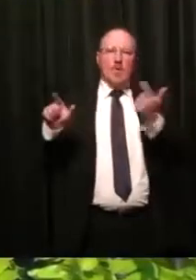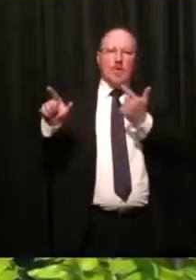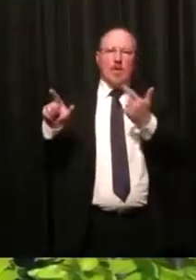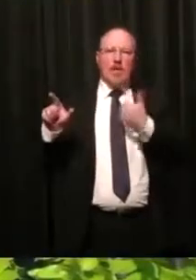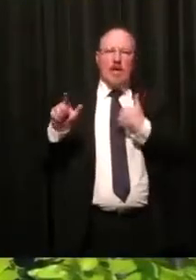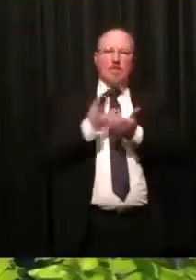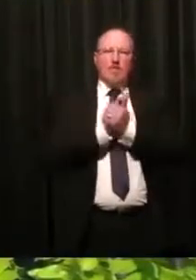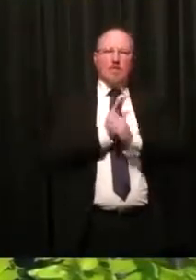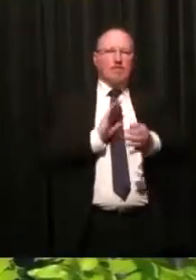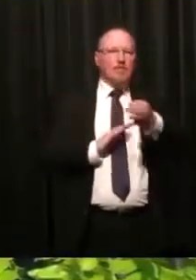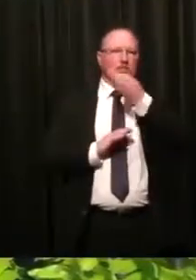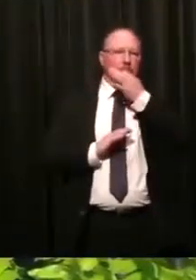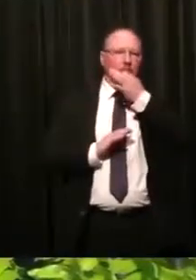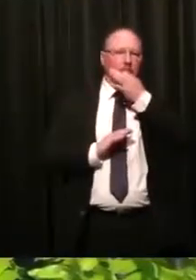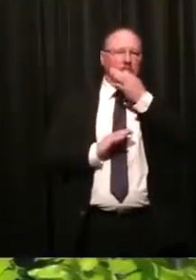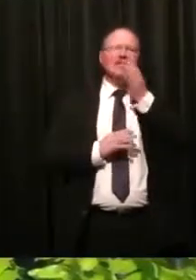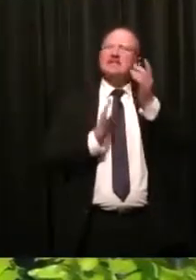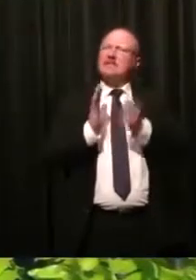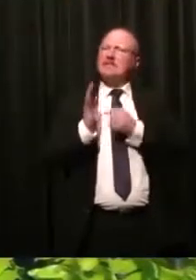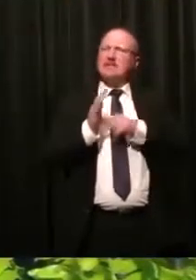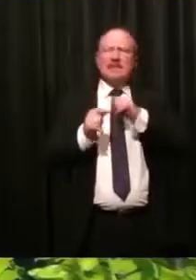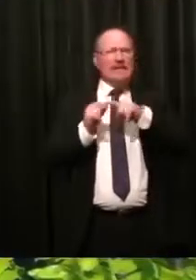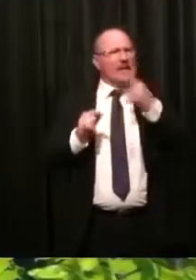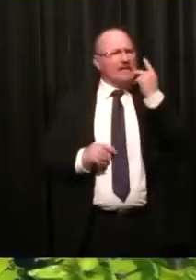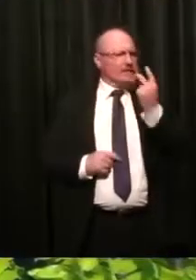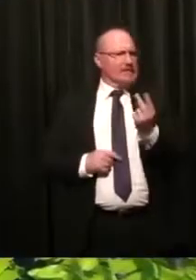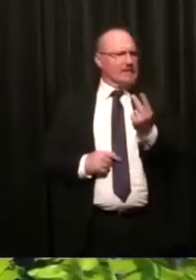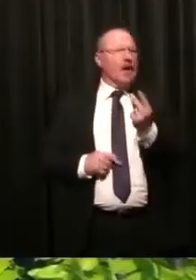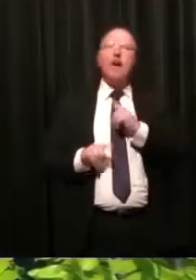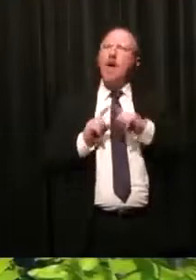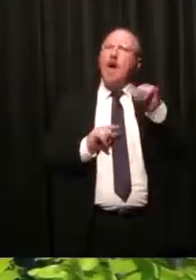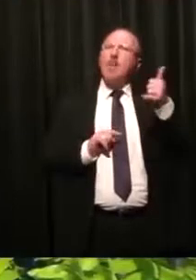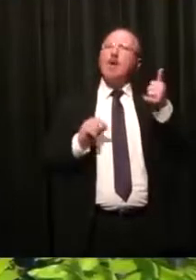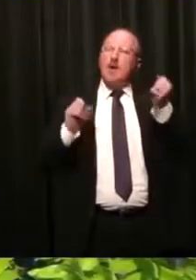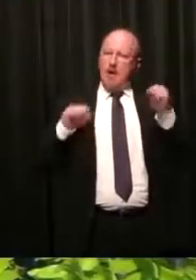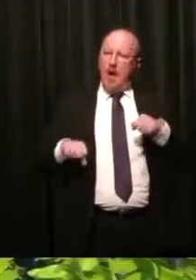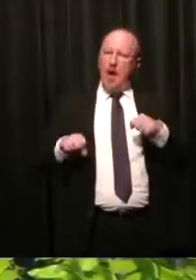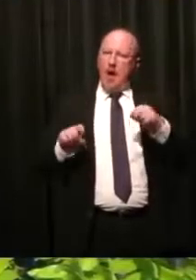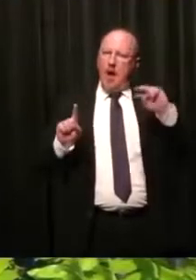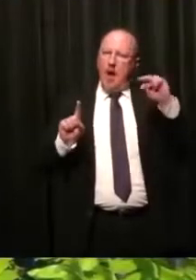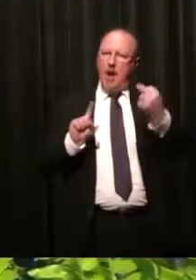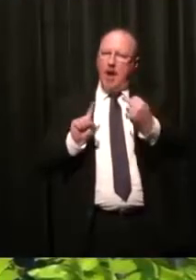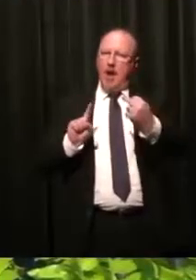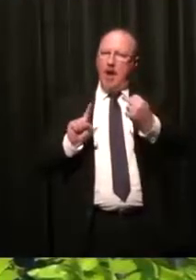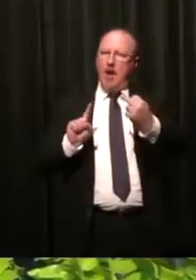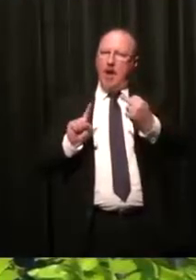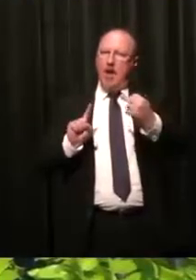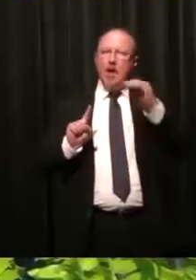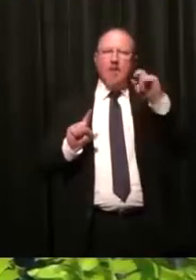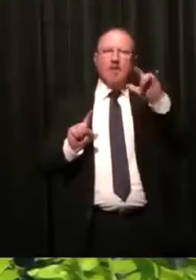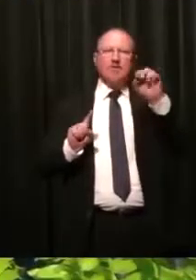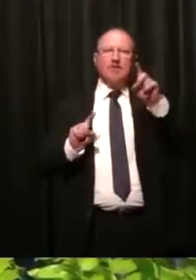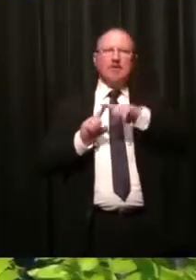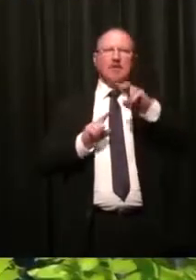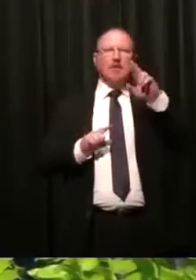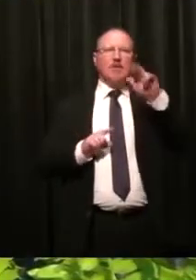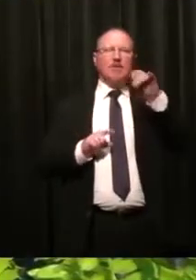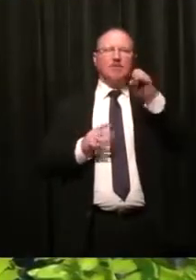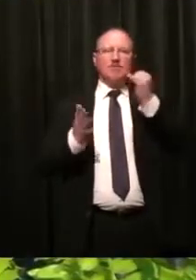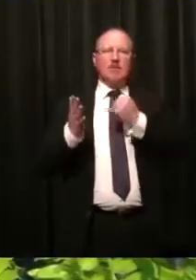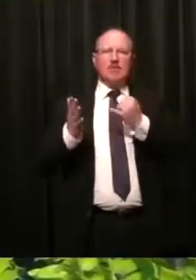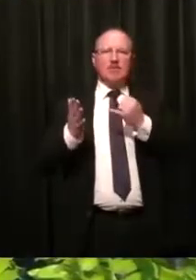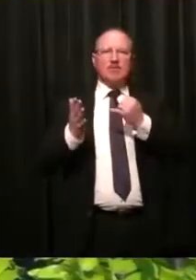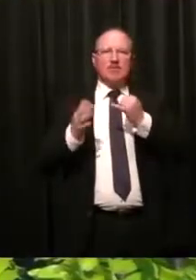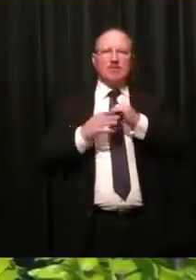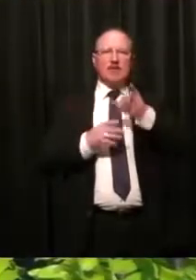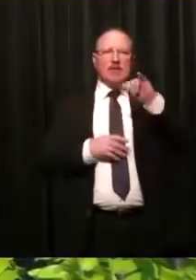you all have talents. Sometimes you can't see them, but others can. Like Marisol did in